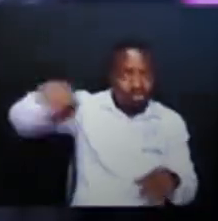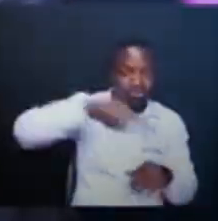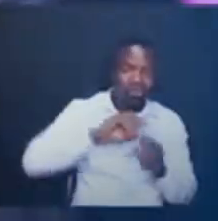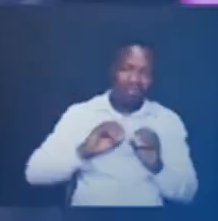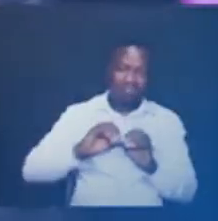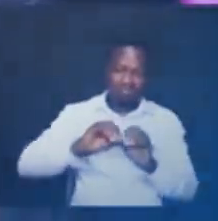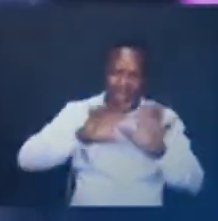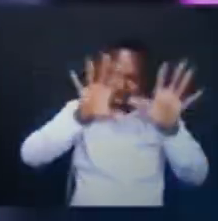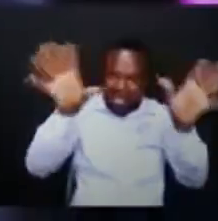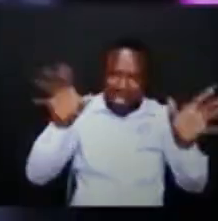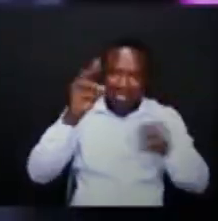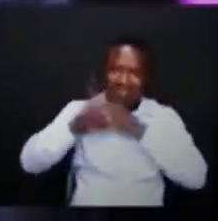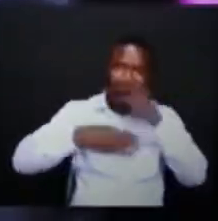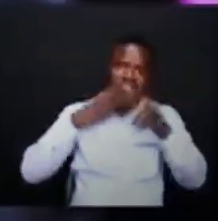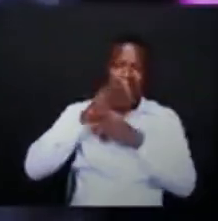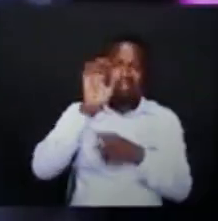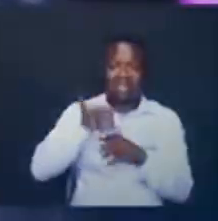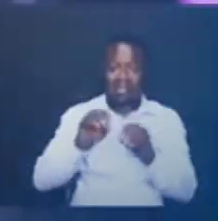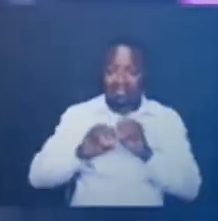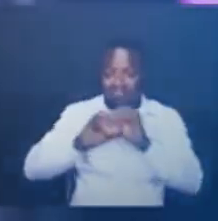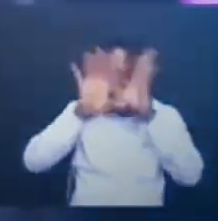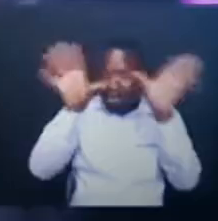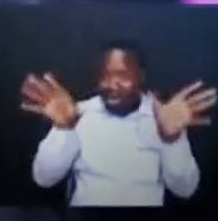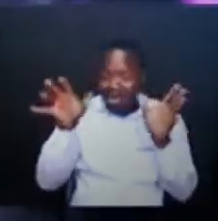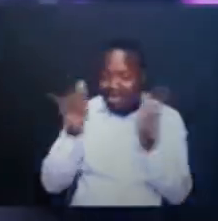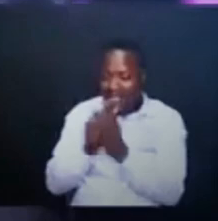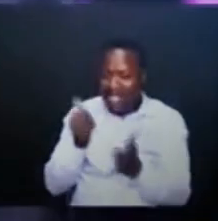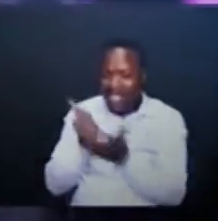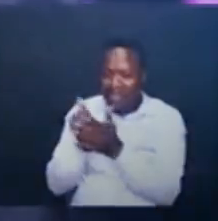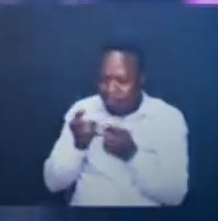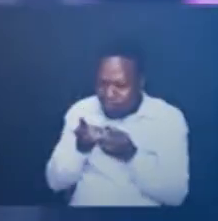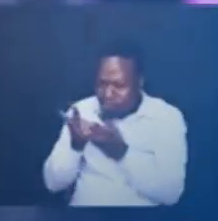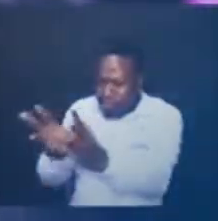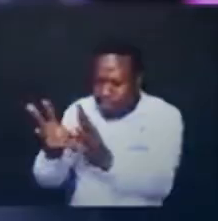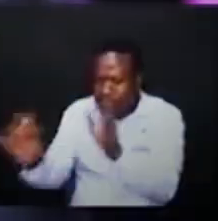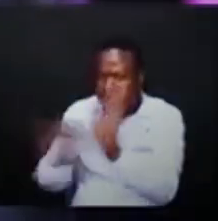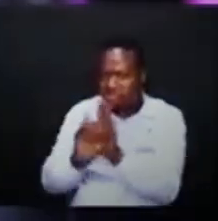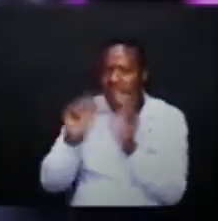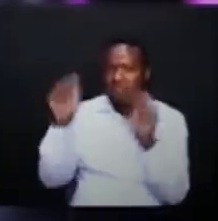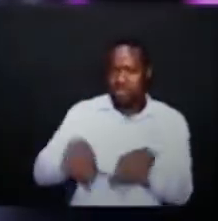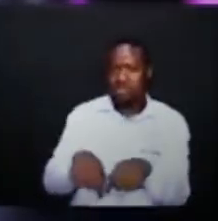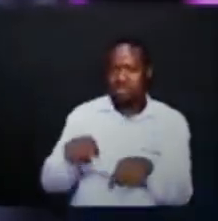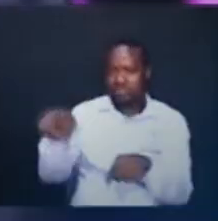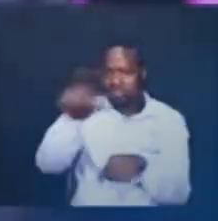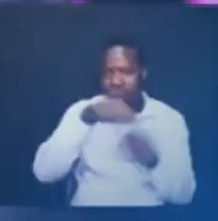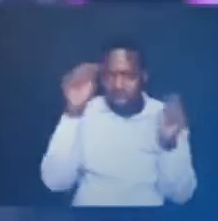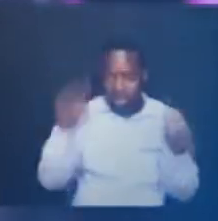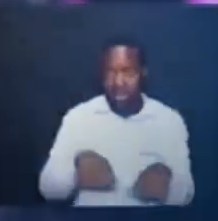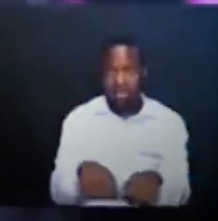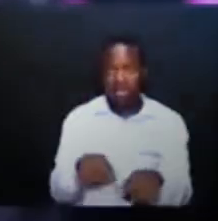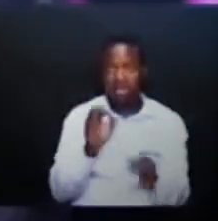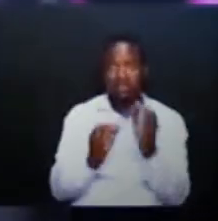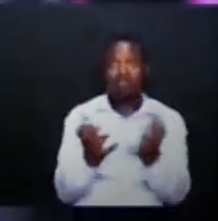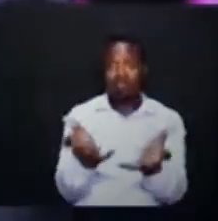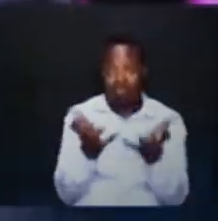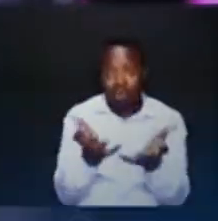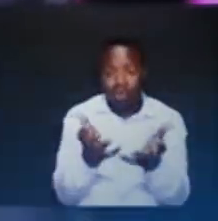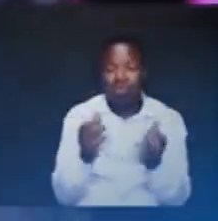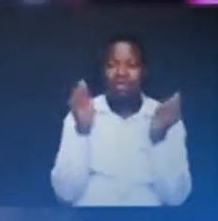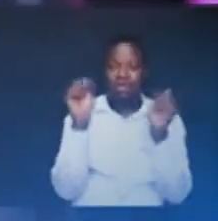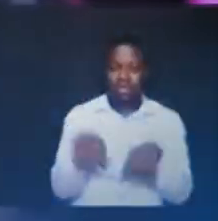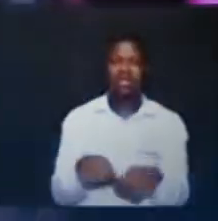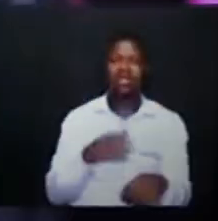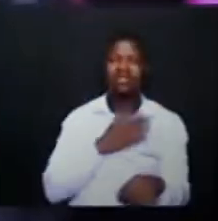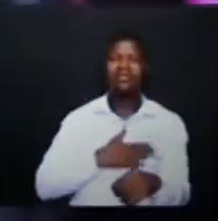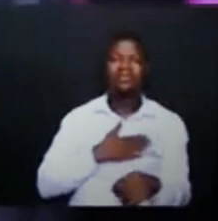world. The light to show the way. We can. If we want to, let